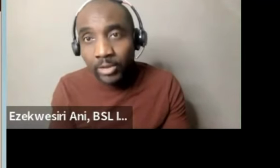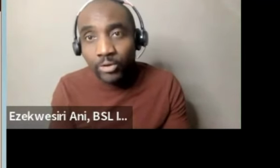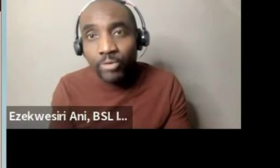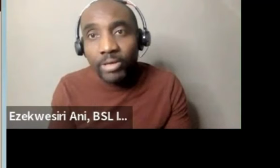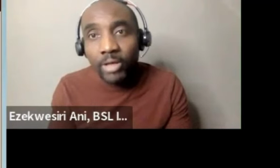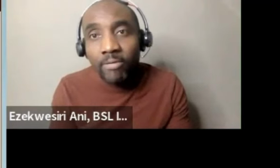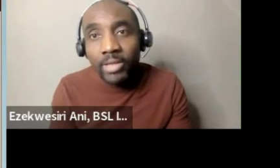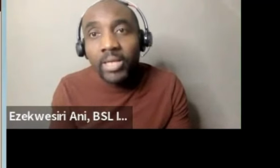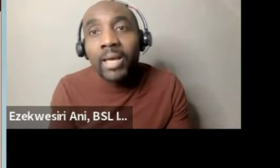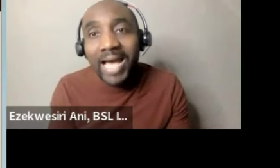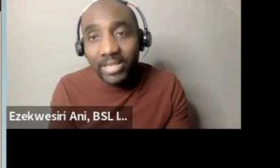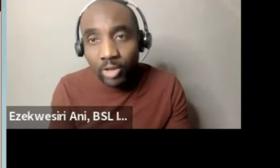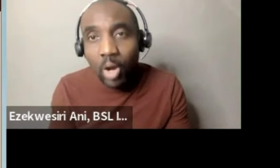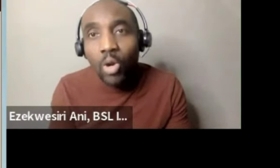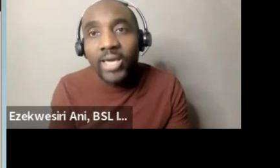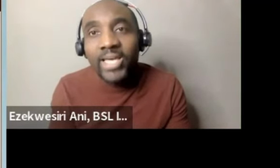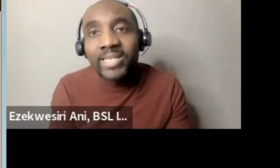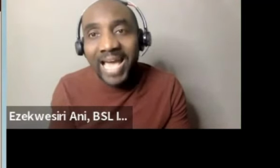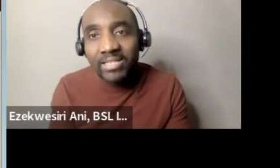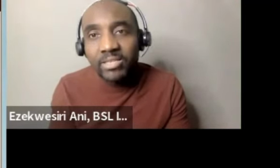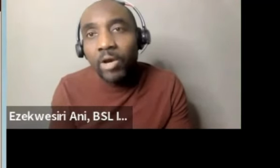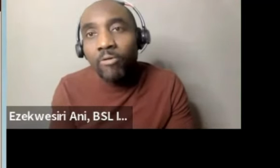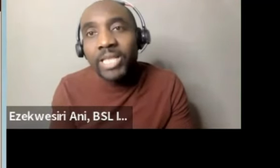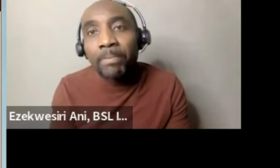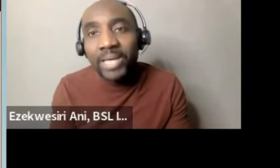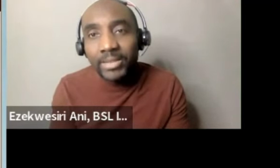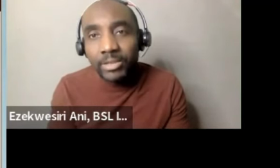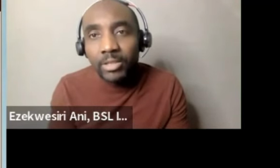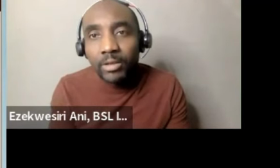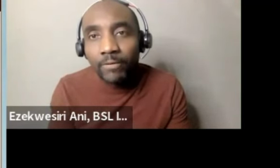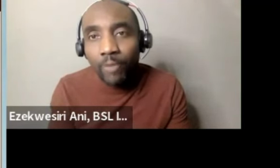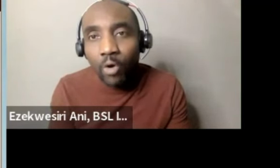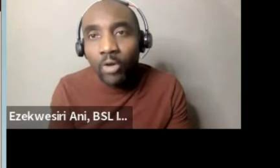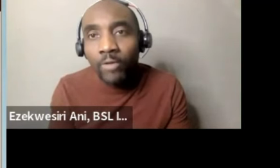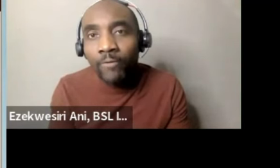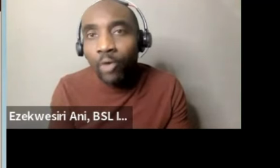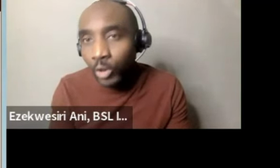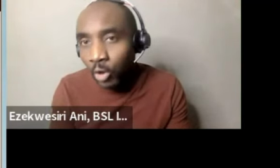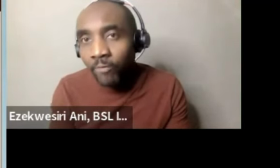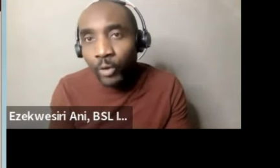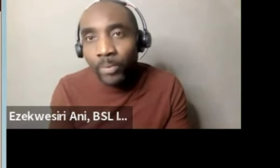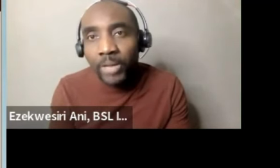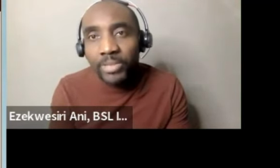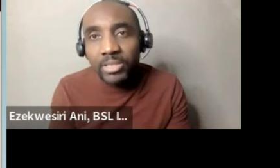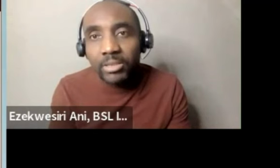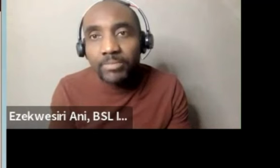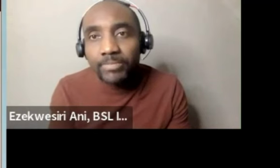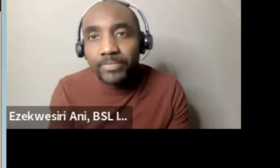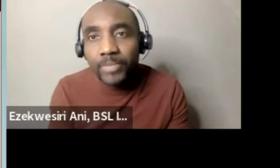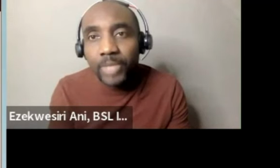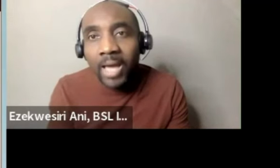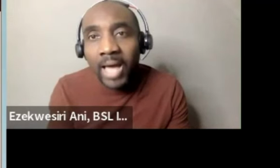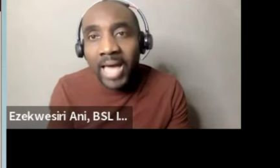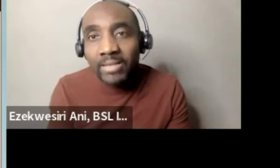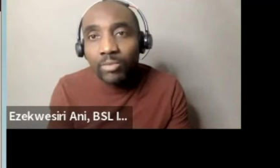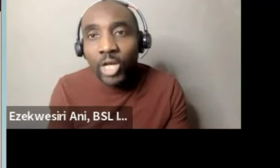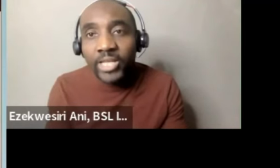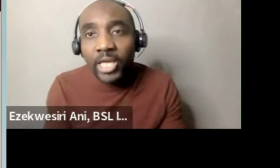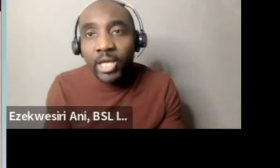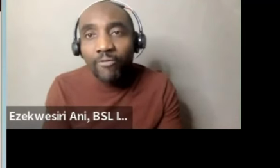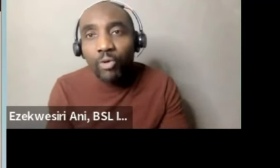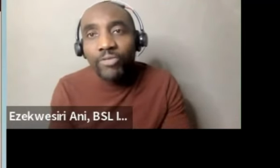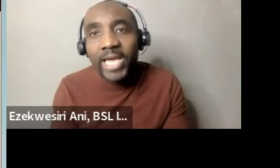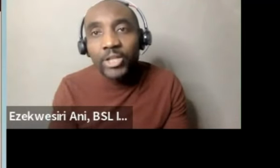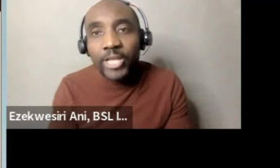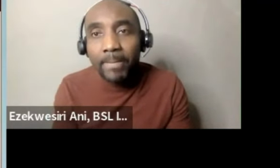Eze is on screen currently, and his co-worker is Kat. They're already pinned for your viewing purposes. And we're